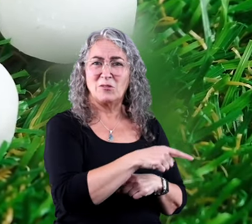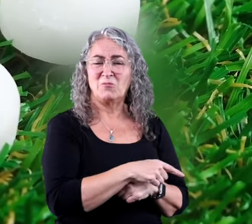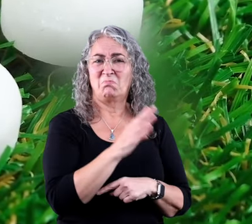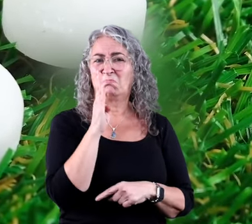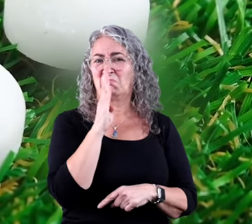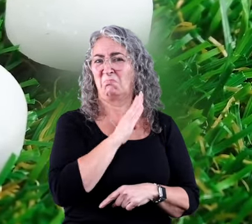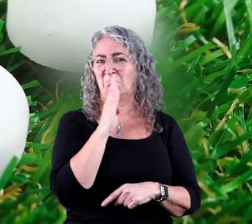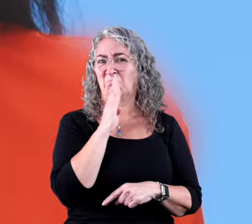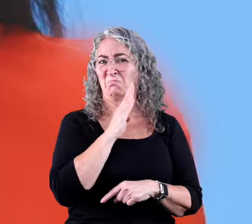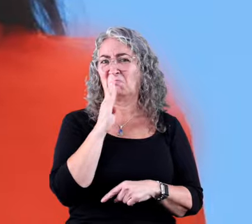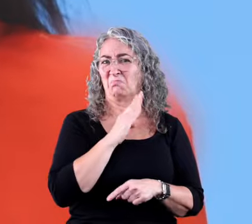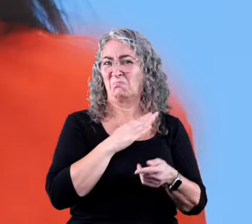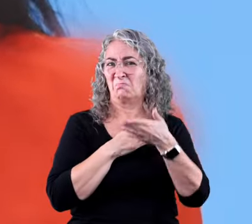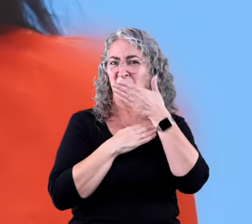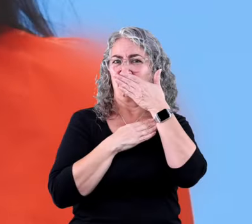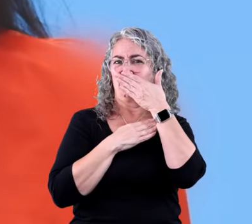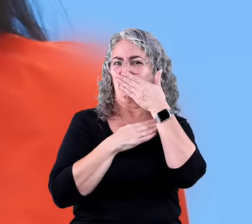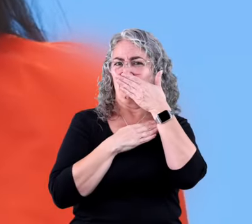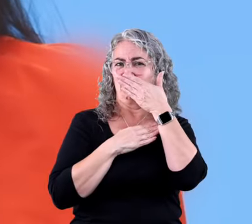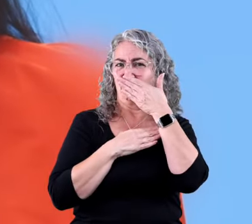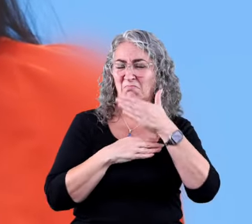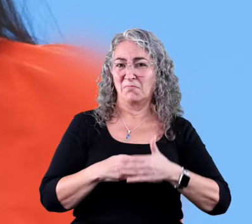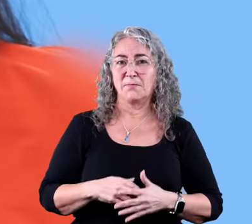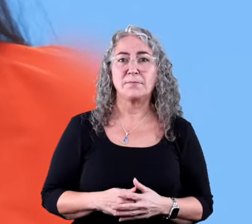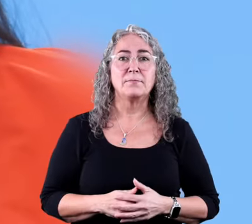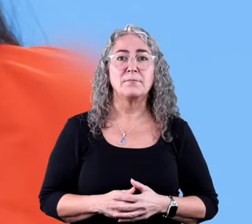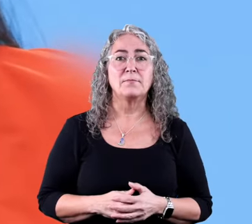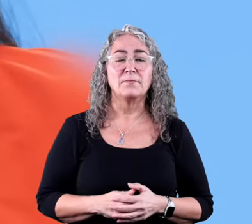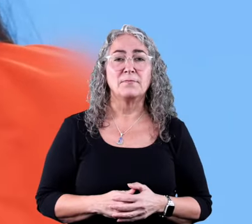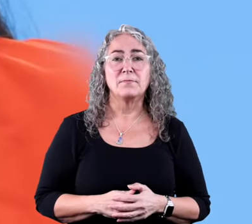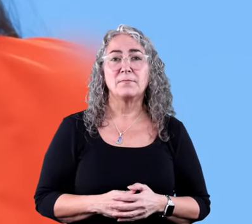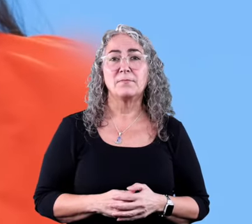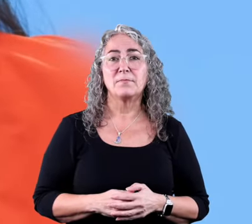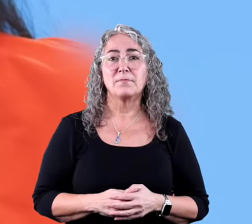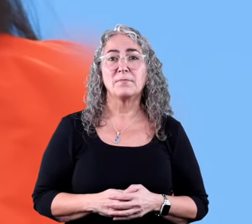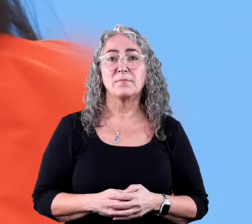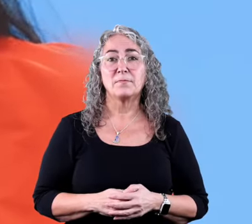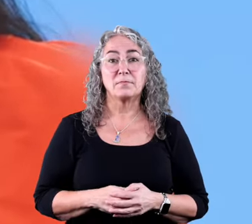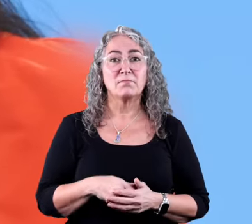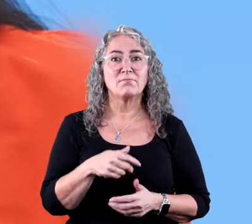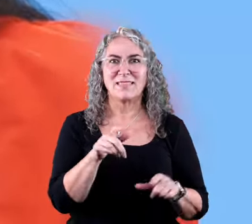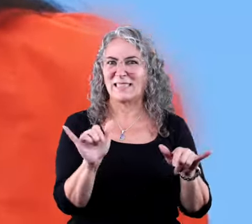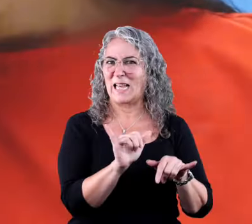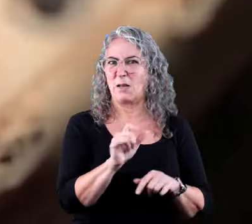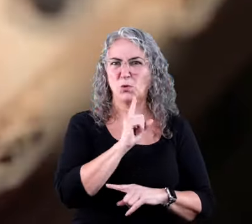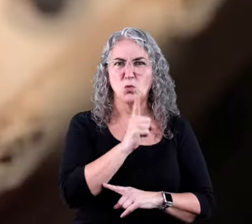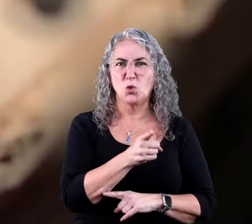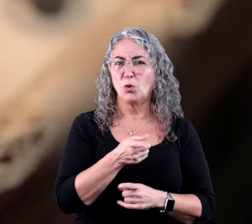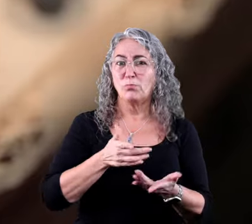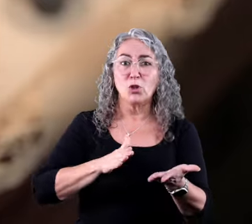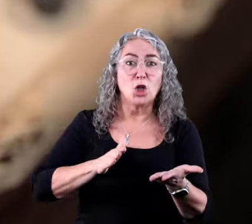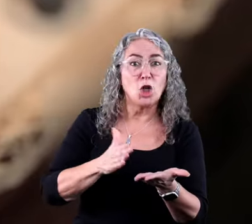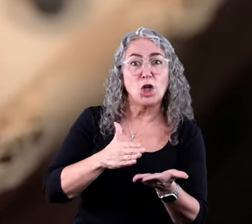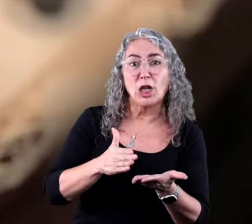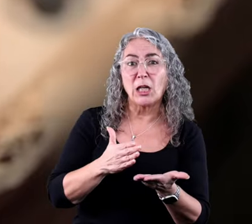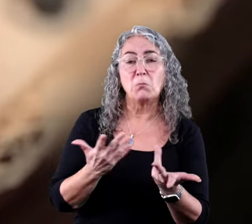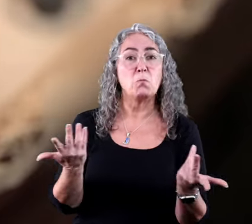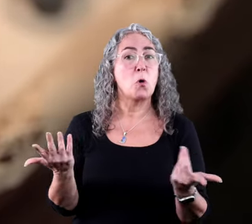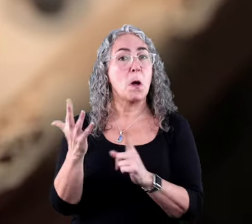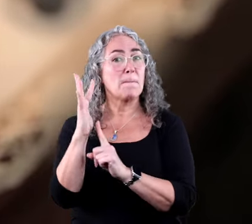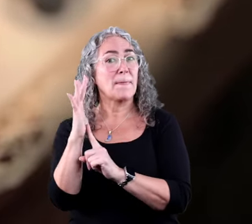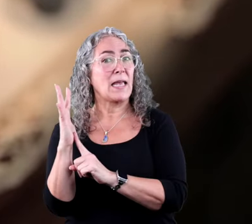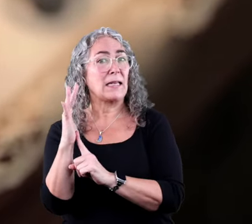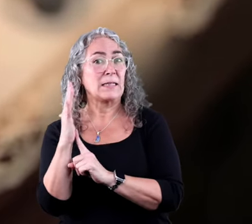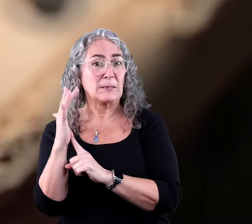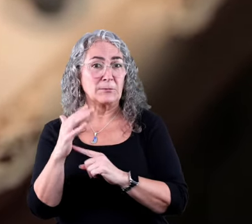mothballs are a solid, but the smell hitting your nose? That's the gas that the mothballs are emitting. Same is true when you smell